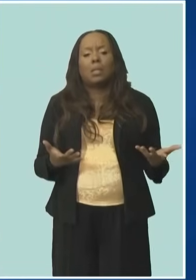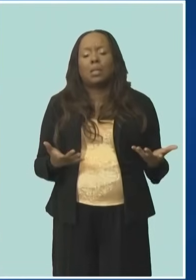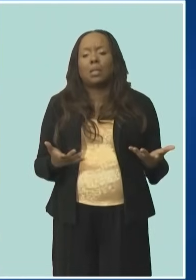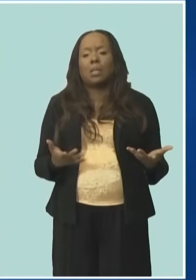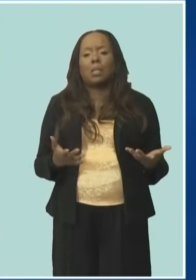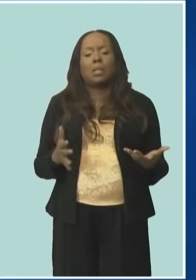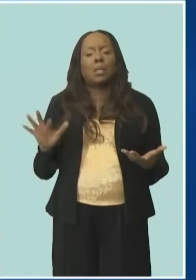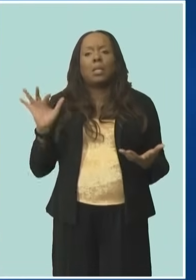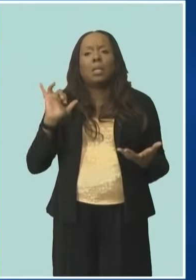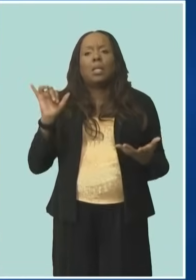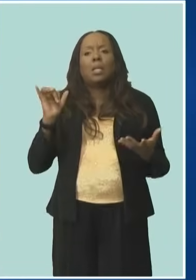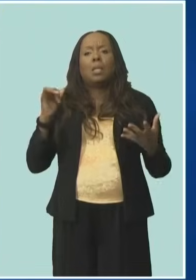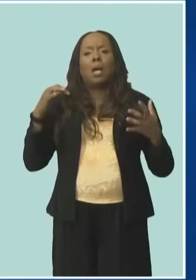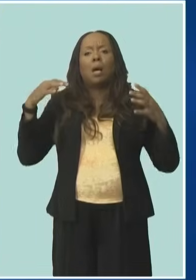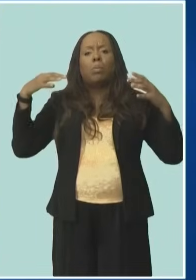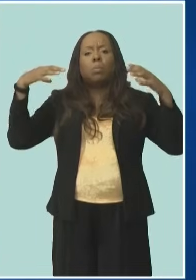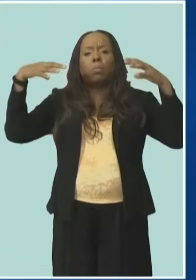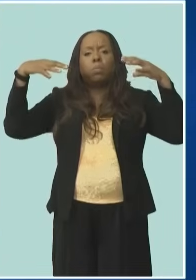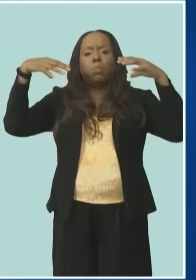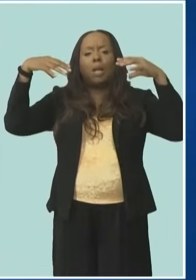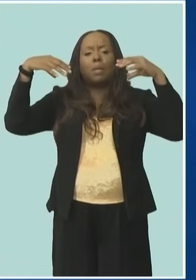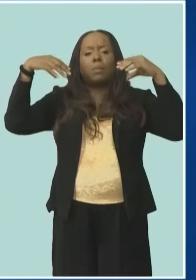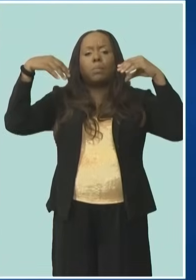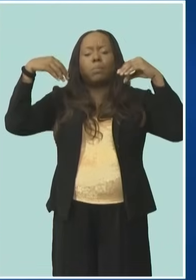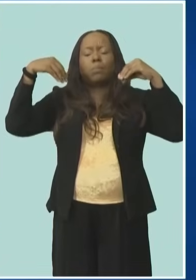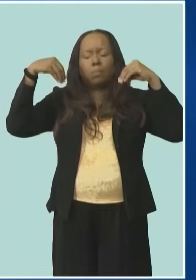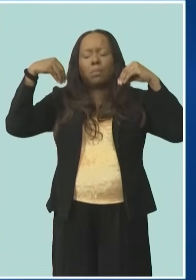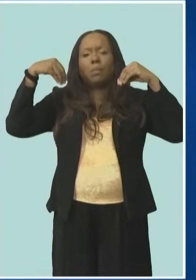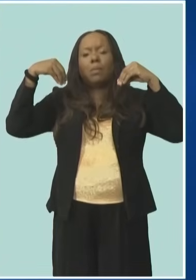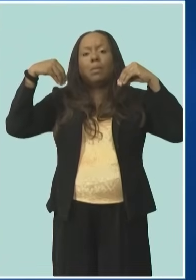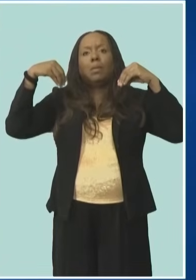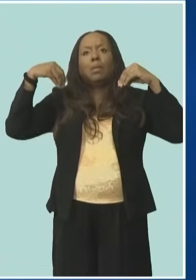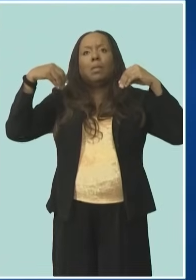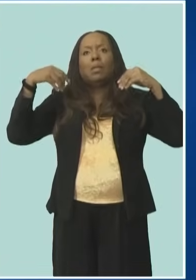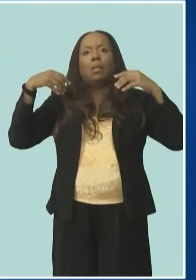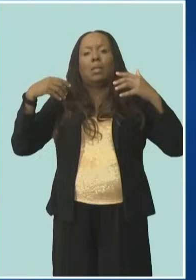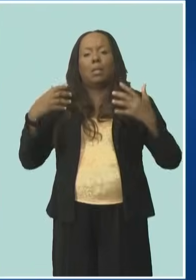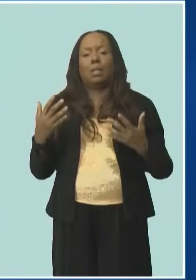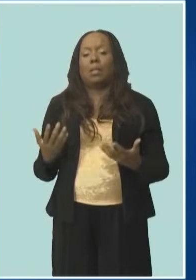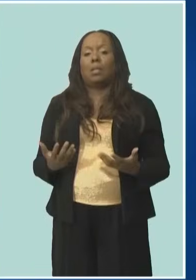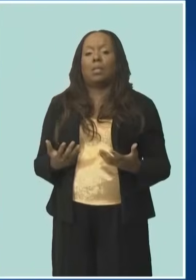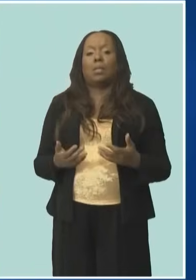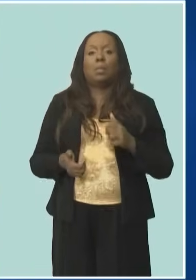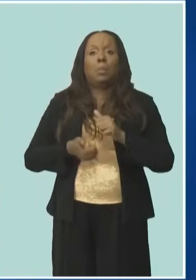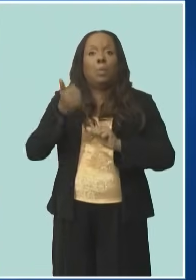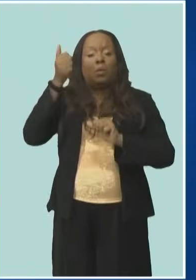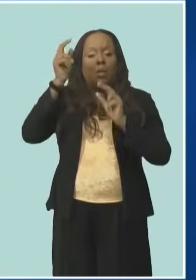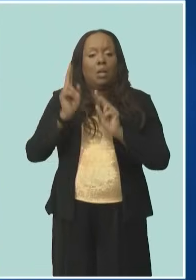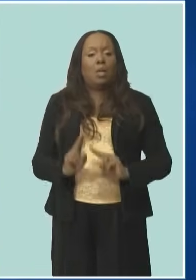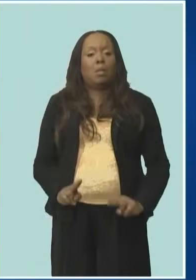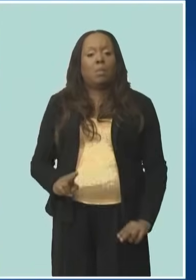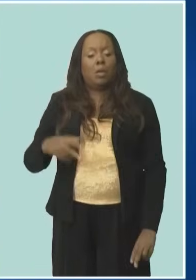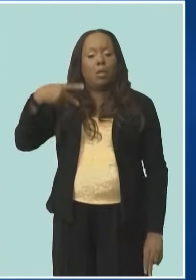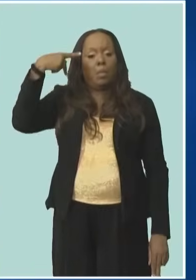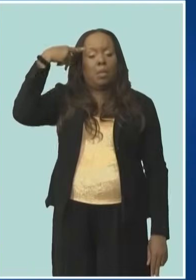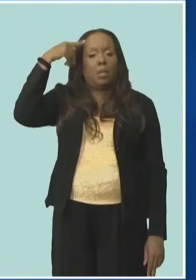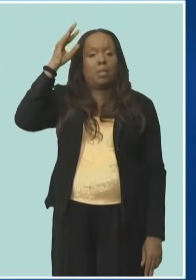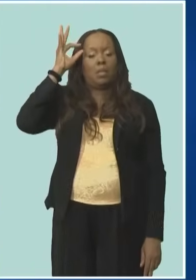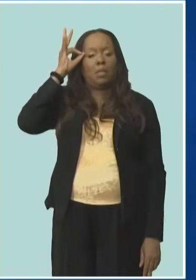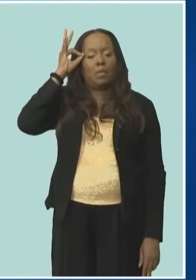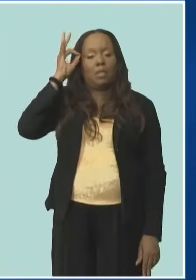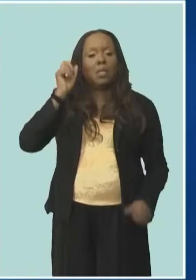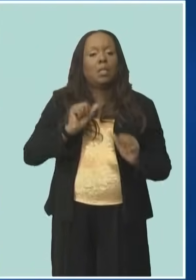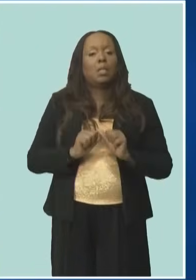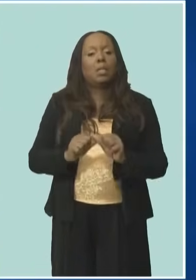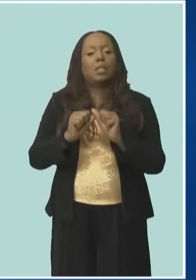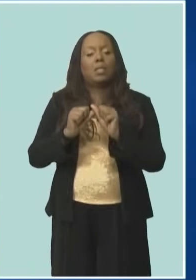has gone out. And yet, in so many ways, the most honourable Patrick Frost remains the light